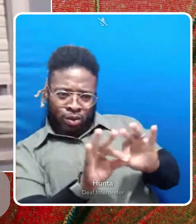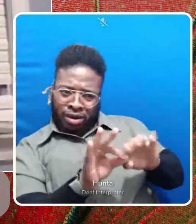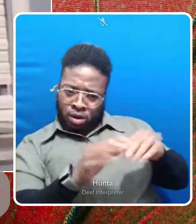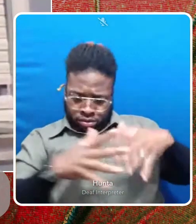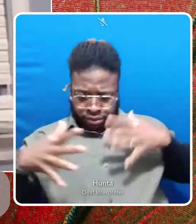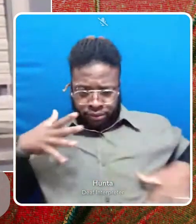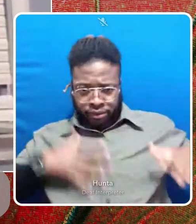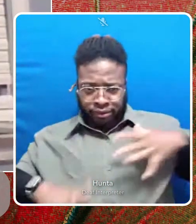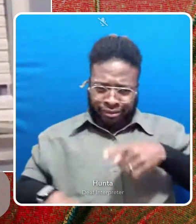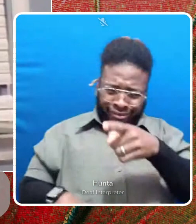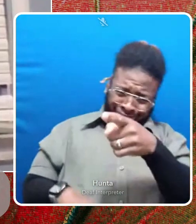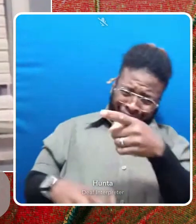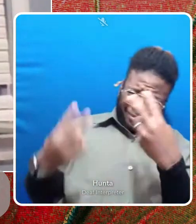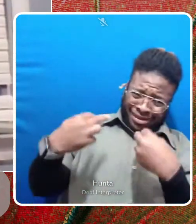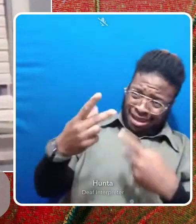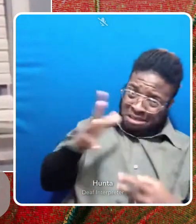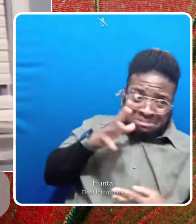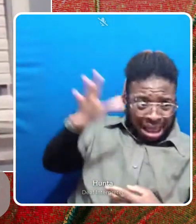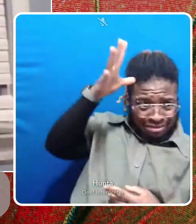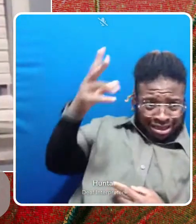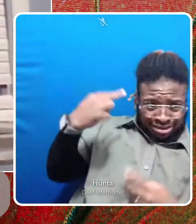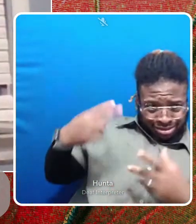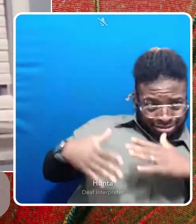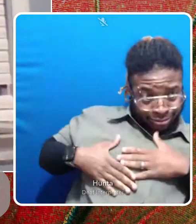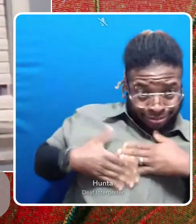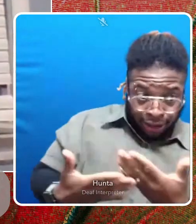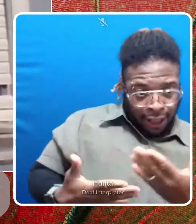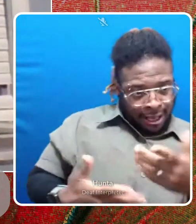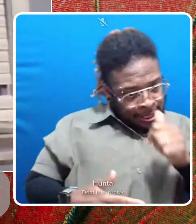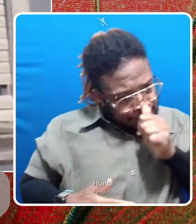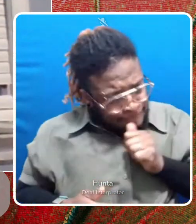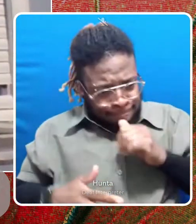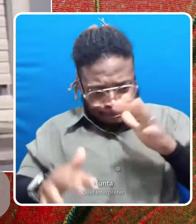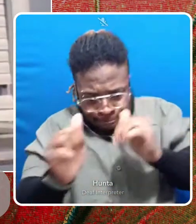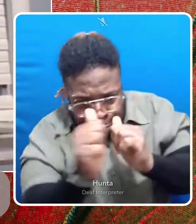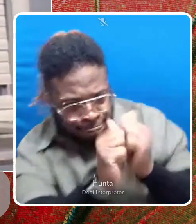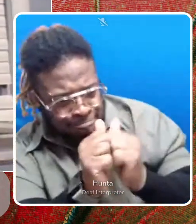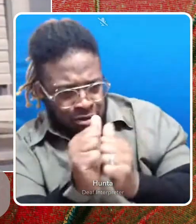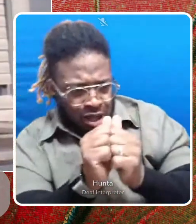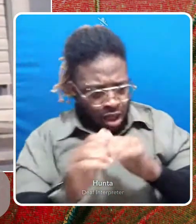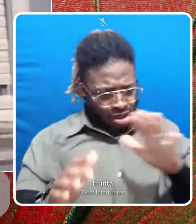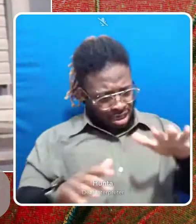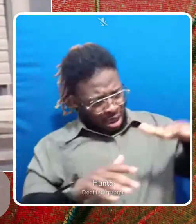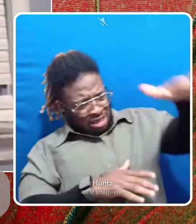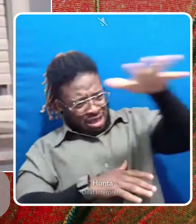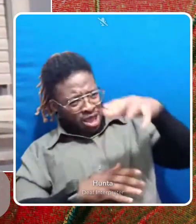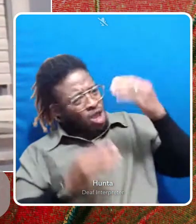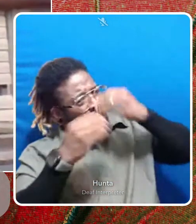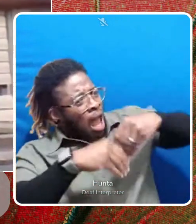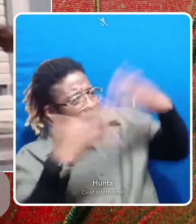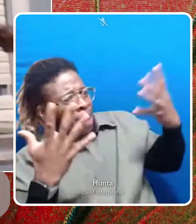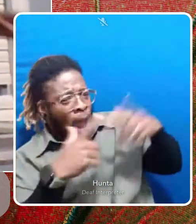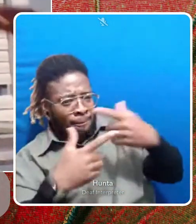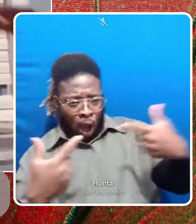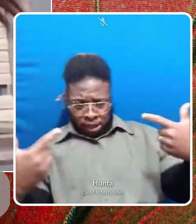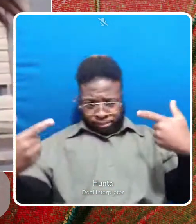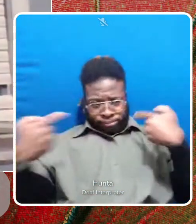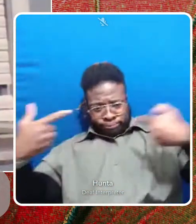there? Because no matter the past or the future, they don't care about the book or the cover longs the bullets they tear and poke holes in the story to the end of the hood's